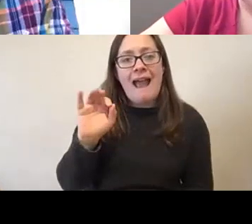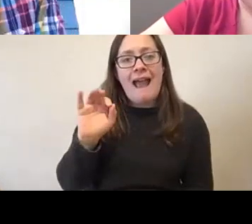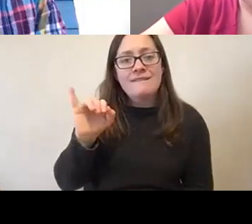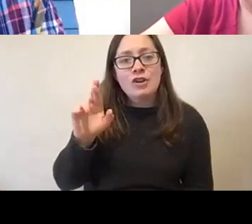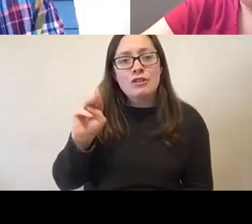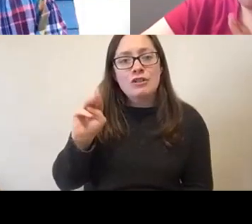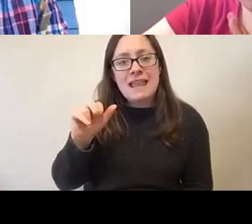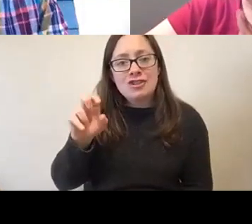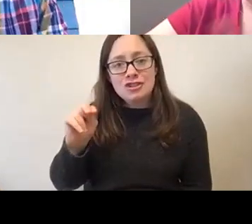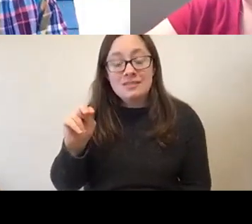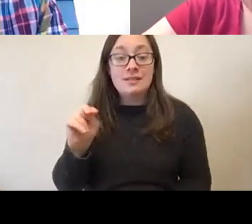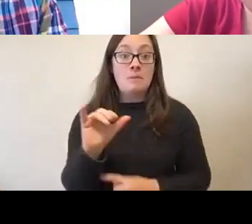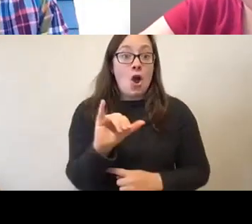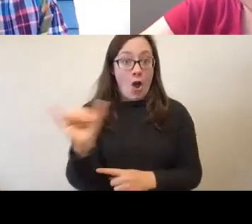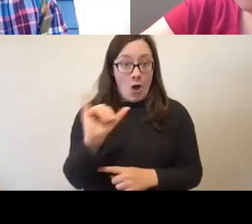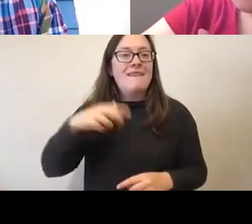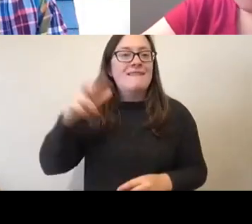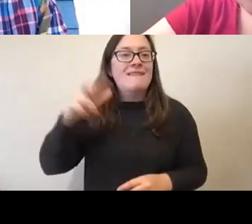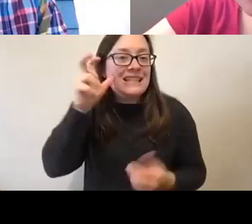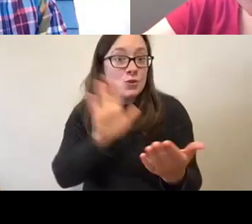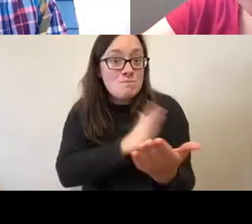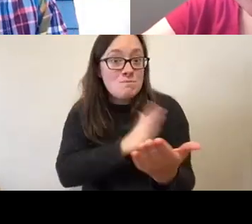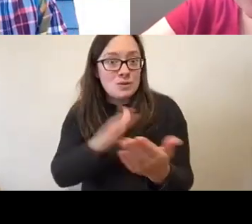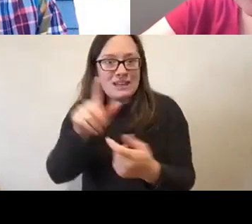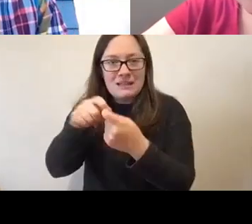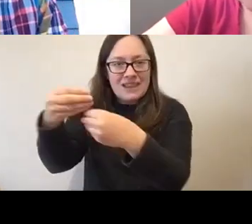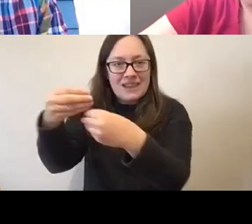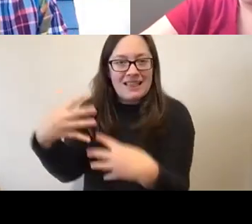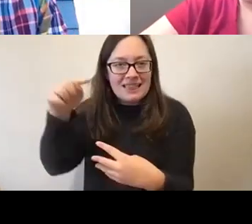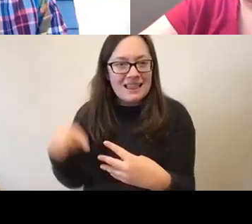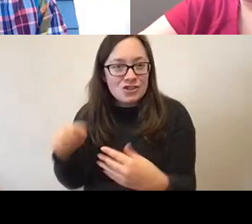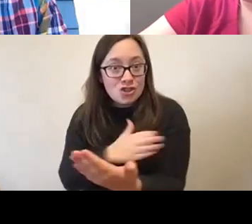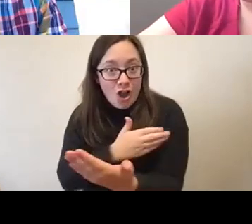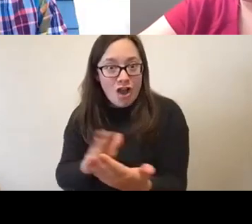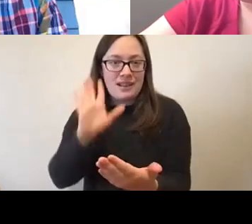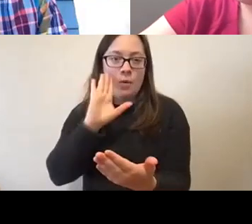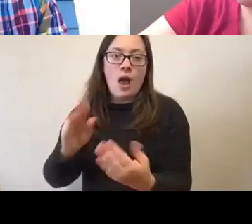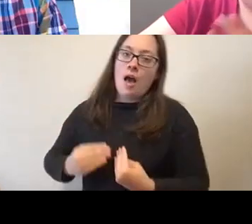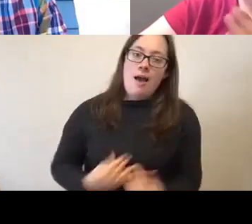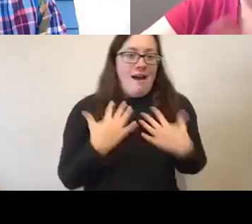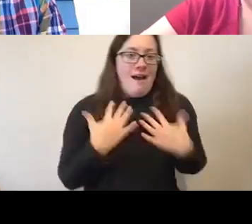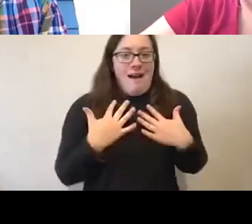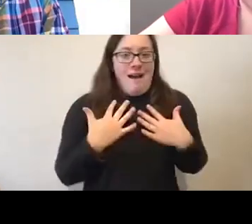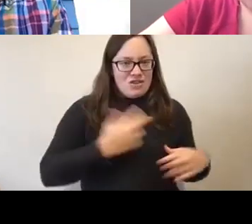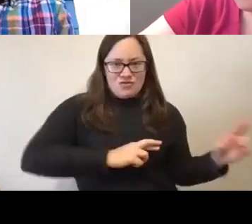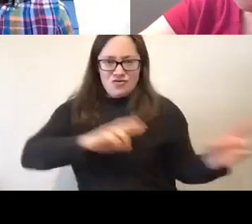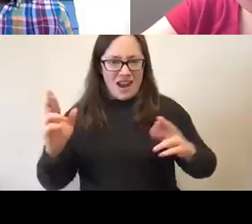listen to that make me feel strong and like ready to take on anything. One of them is, oddly enough,